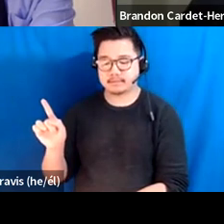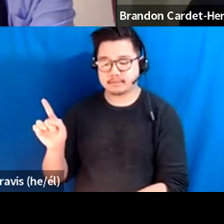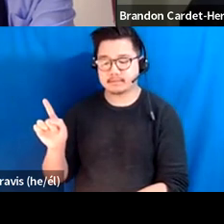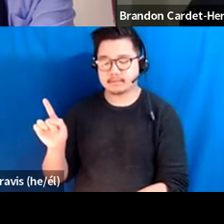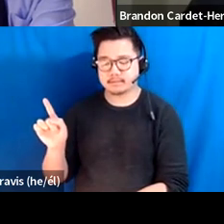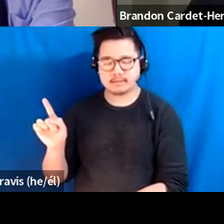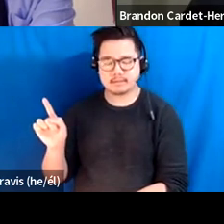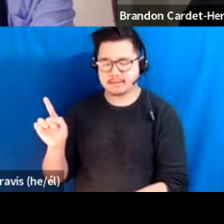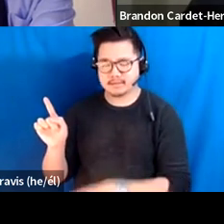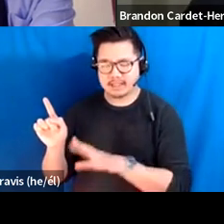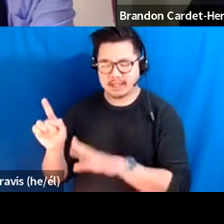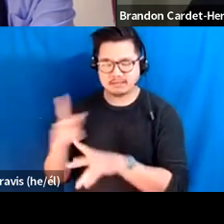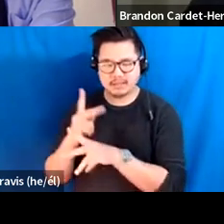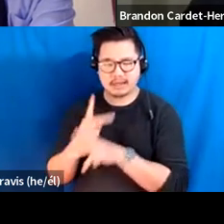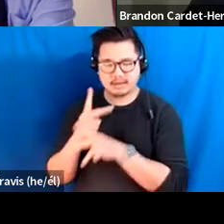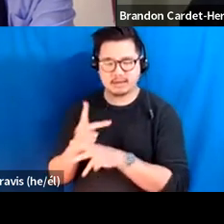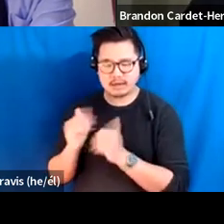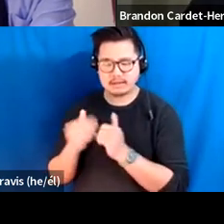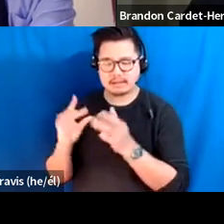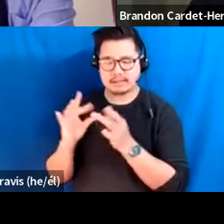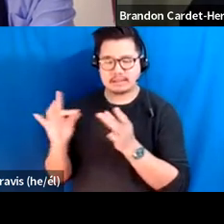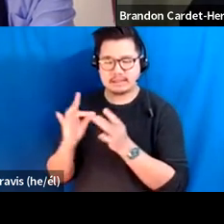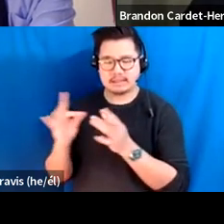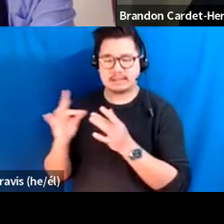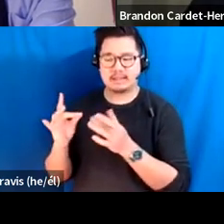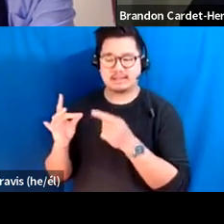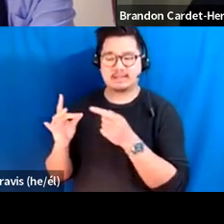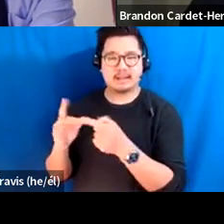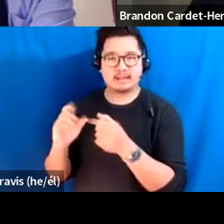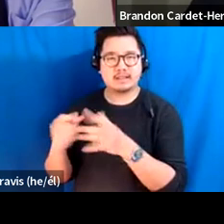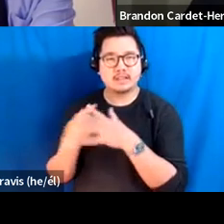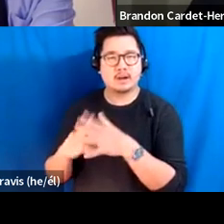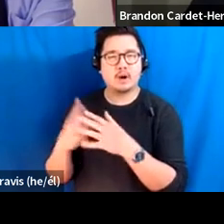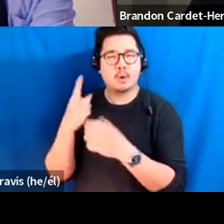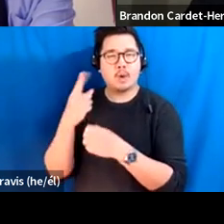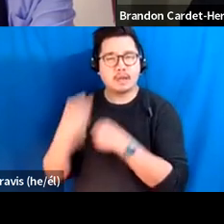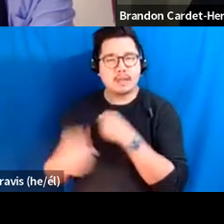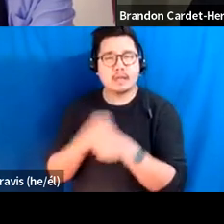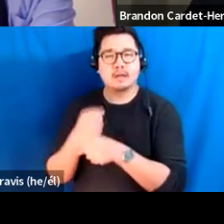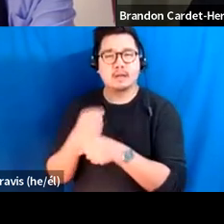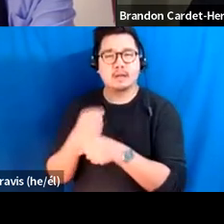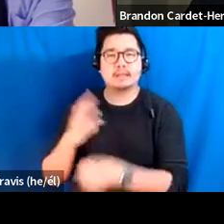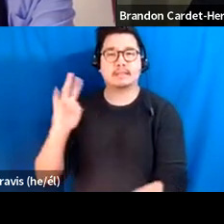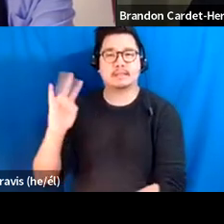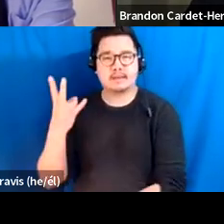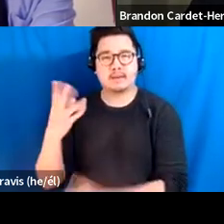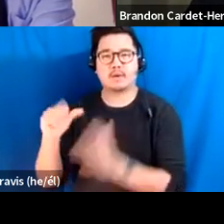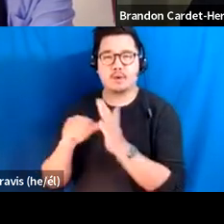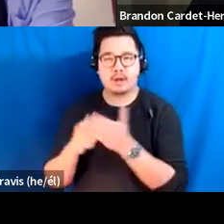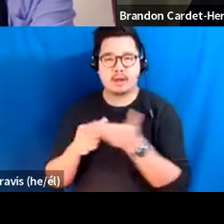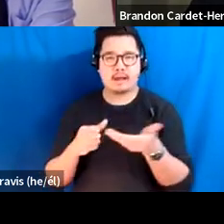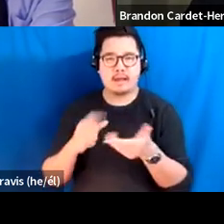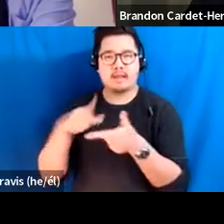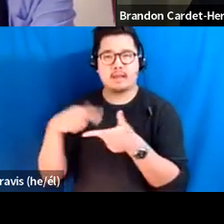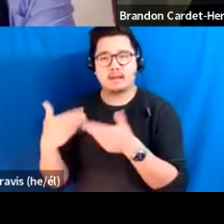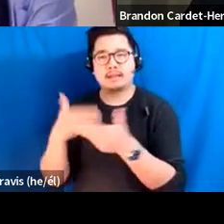i careful how i say this the luxury of doing it a year at a time starting with seventh grade and then building in both did you